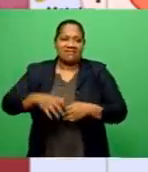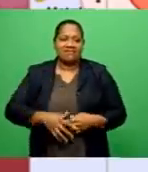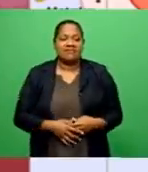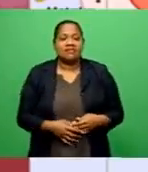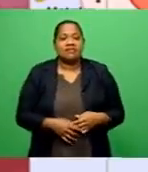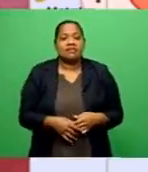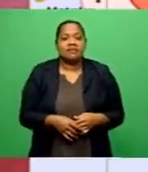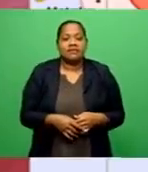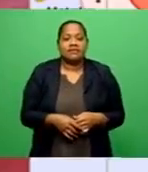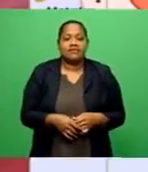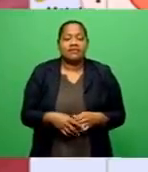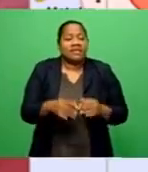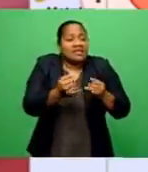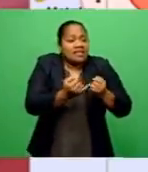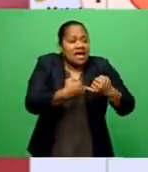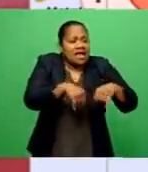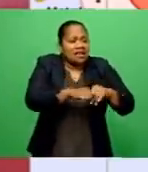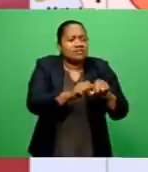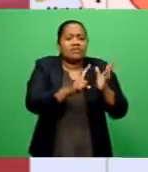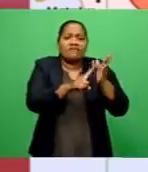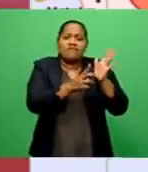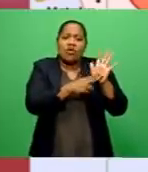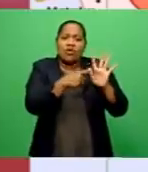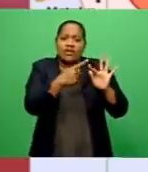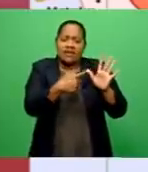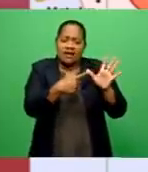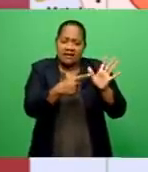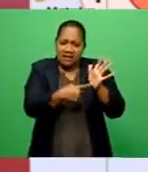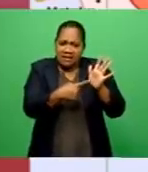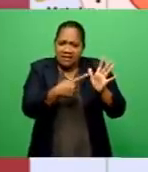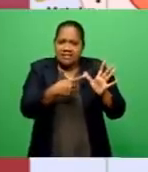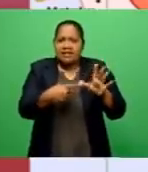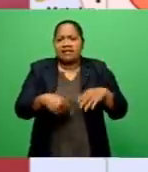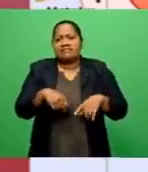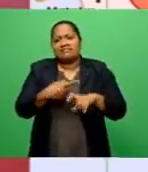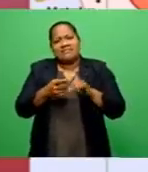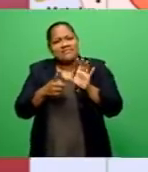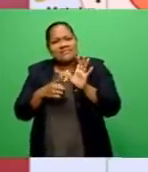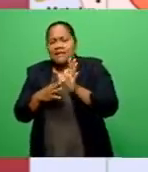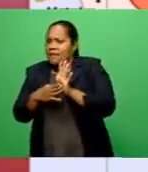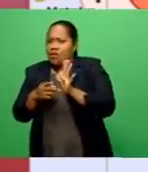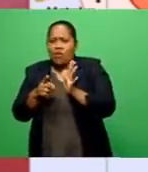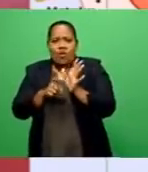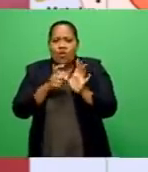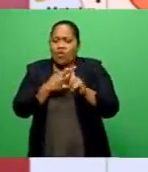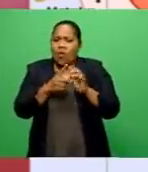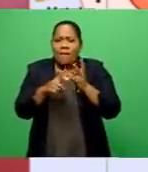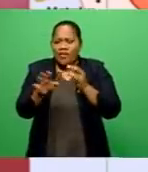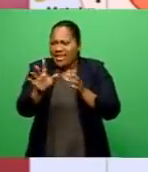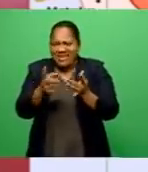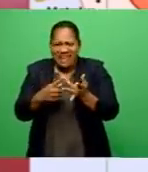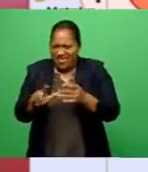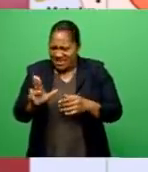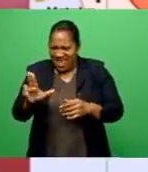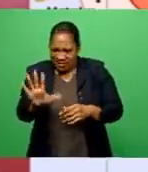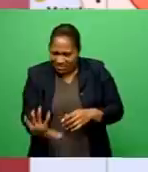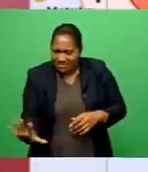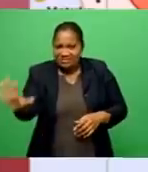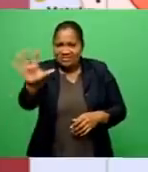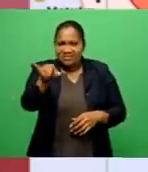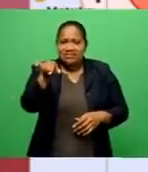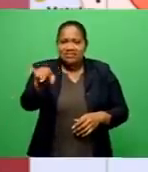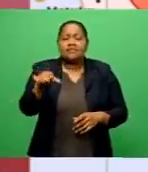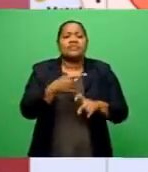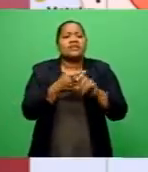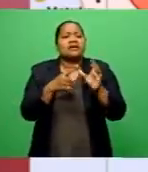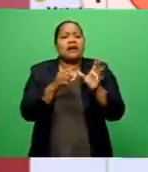islands of Onyata, Moe, Como, Namukailau, Fulanga, Nongya, storm warning remains for